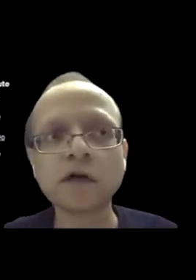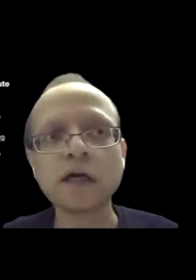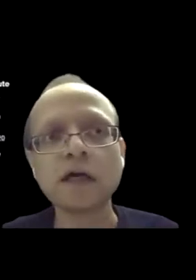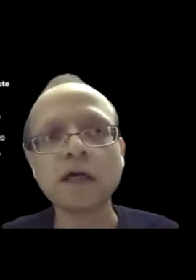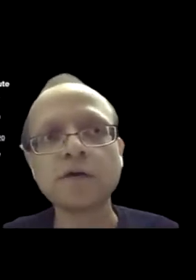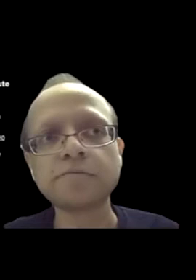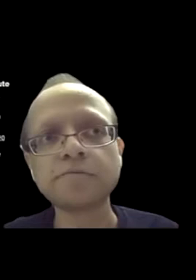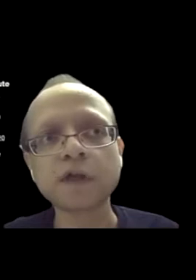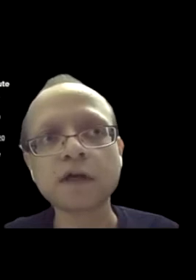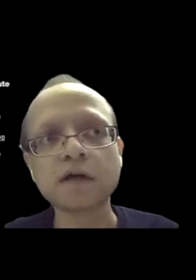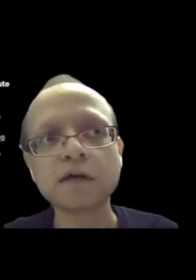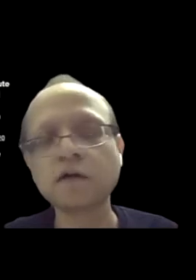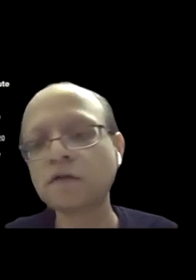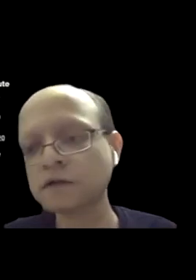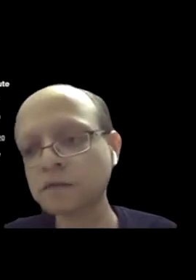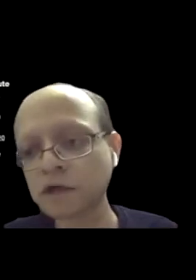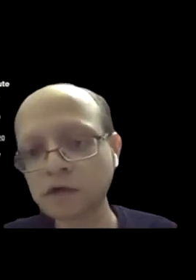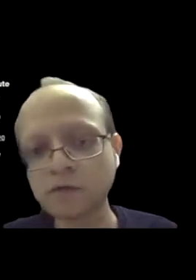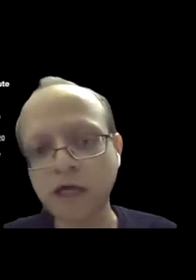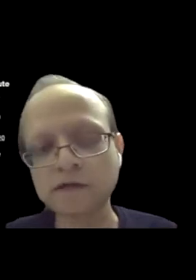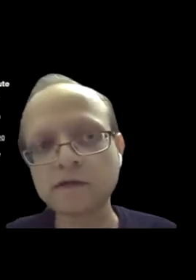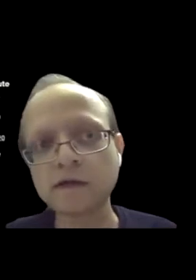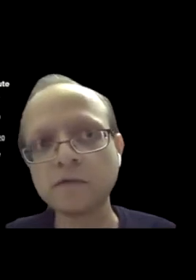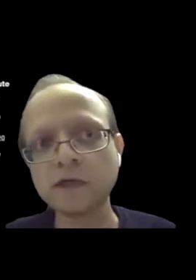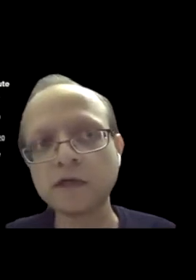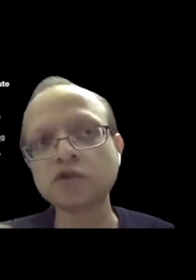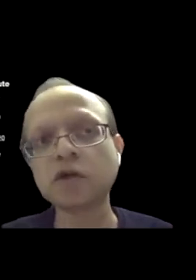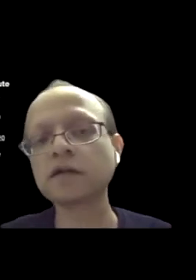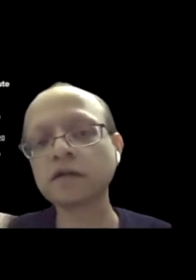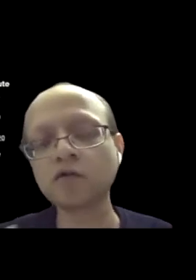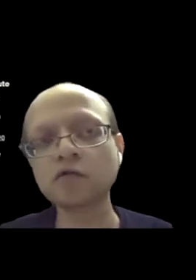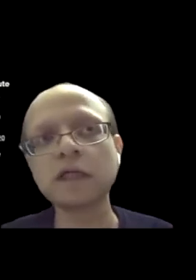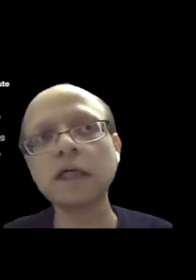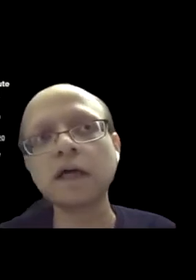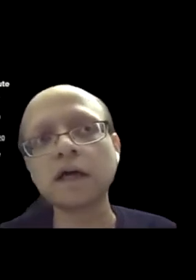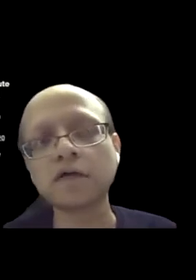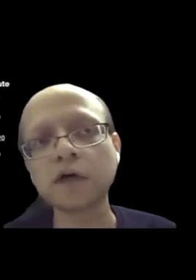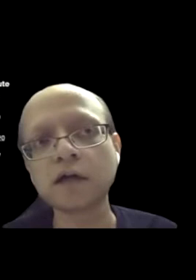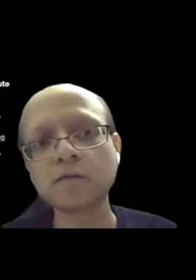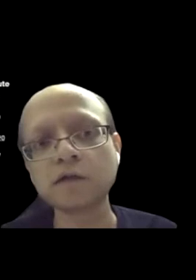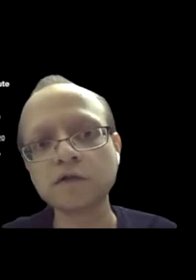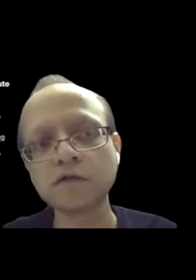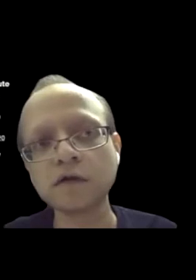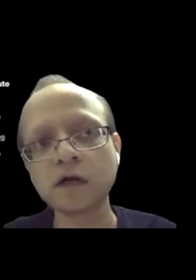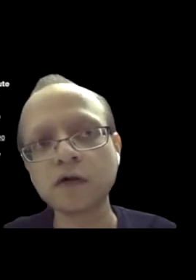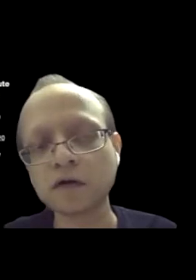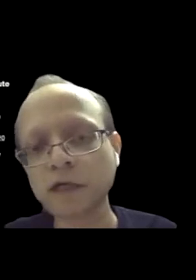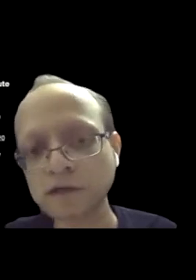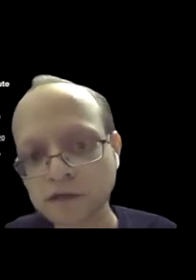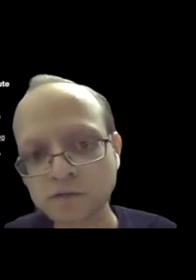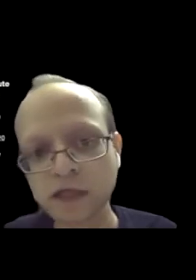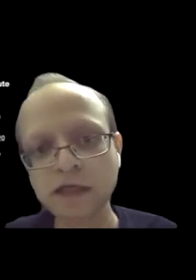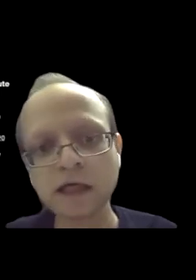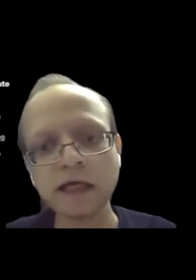for the sort of discriminatory practices that have been enshrined in code when it comes to